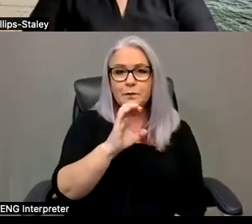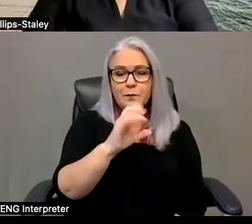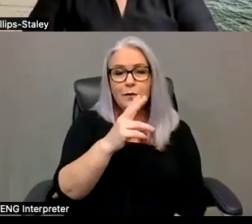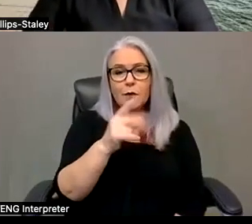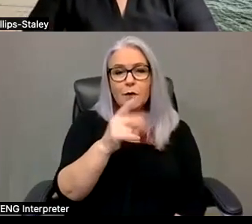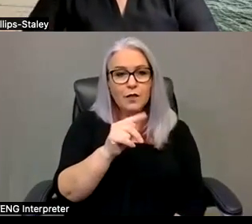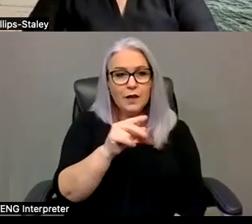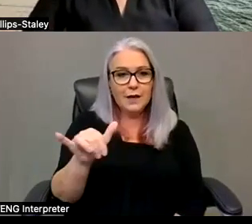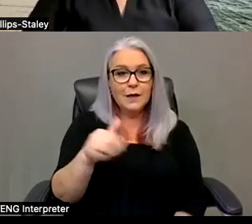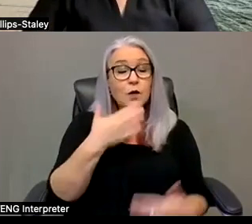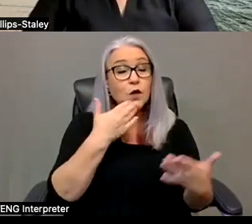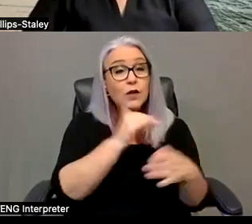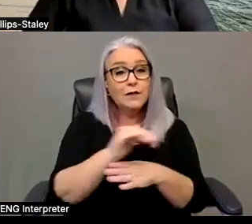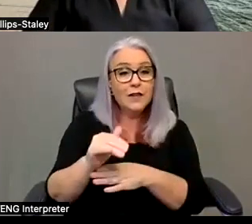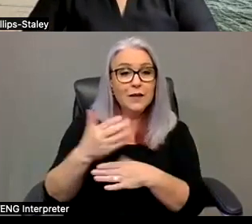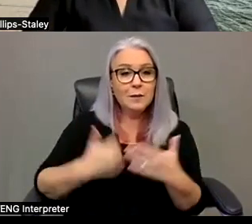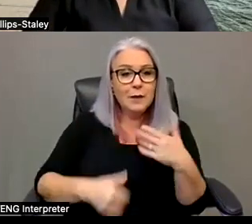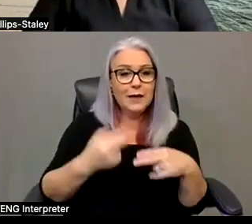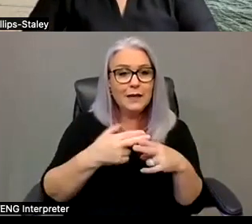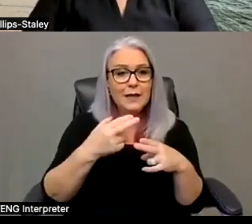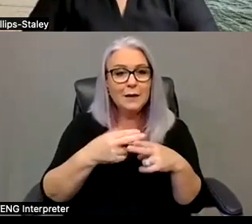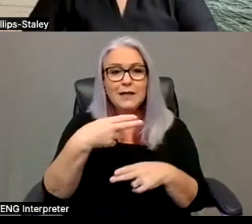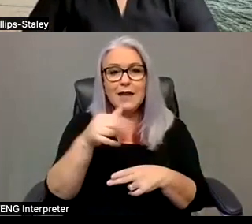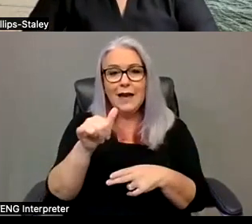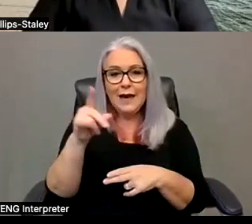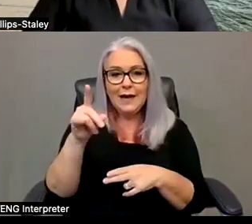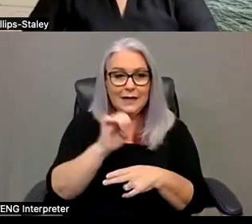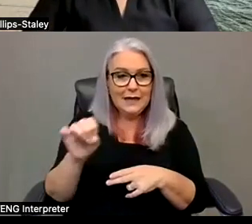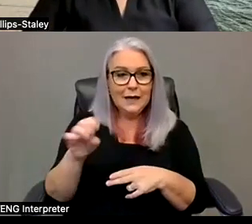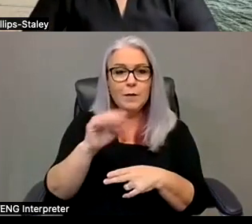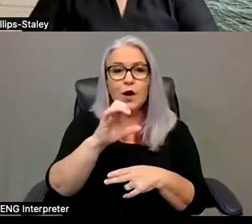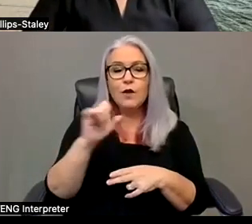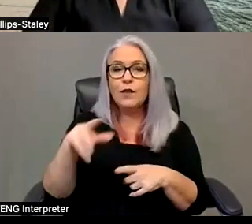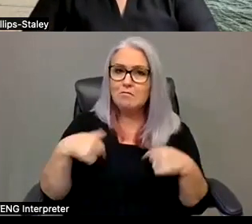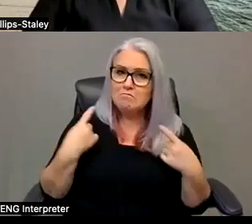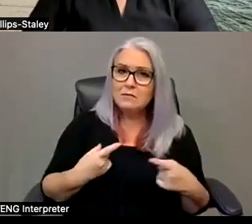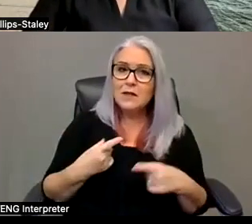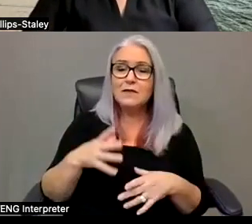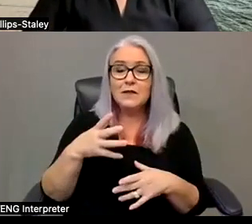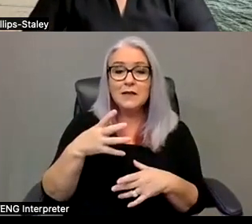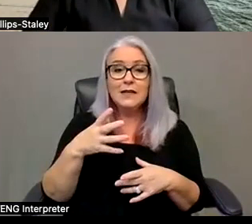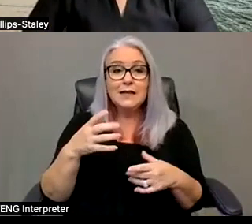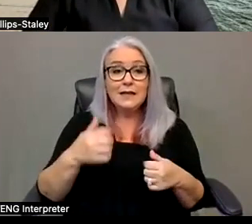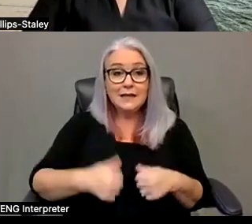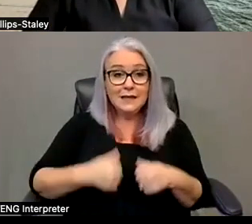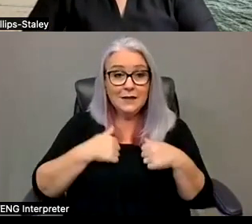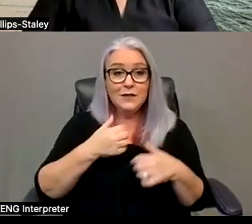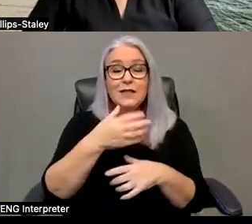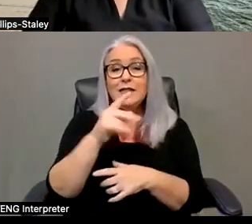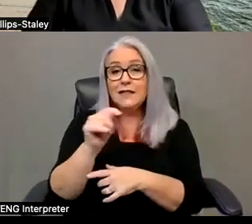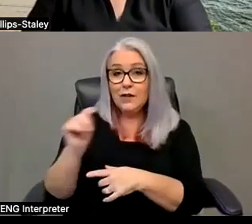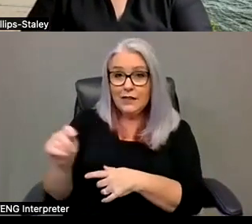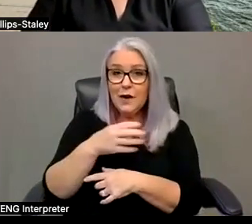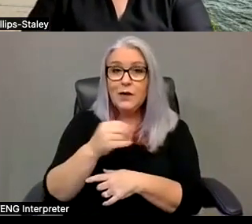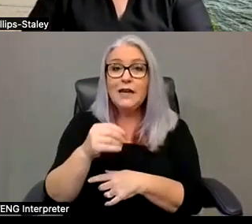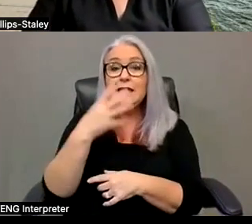Good evening, everyone. My name is Haydee McCarthy. I'm a lifelong resident of Sleepy Hollow, of Tarrytown and Sleepy Hollow area, born and